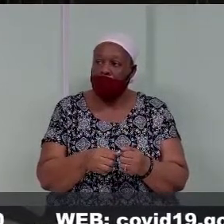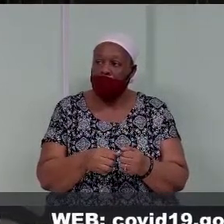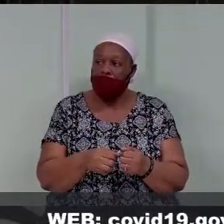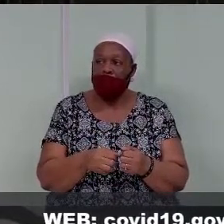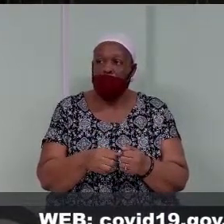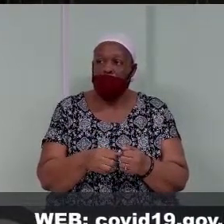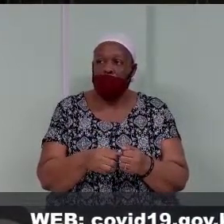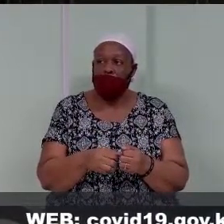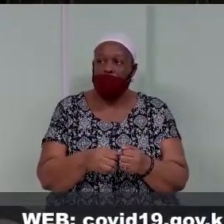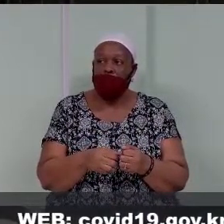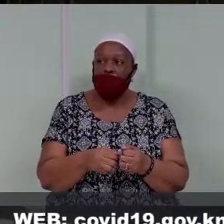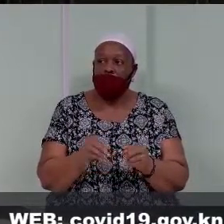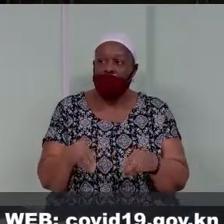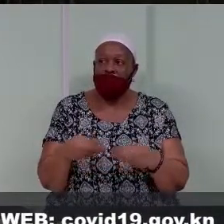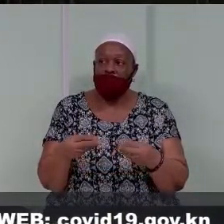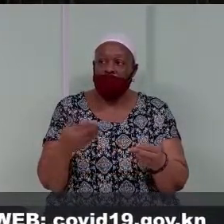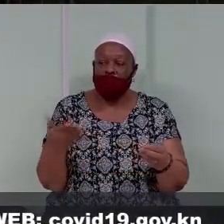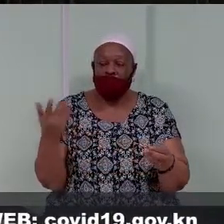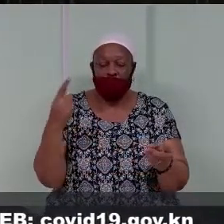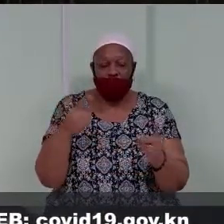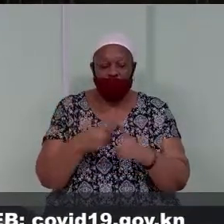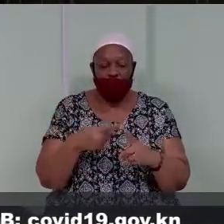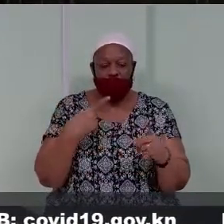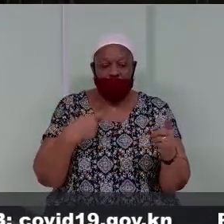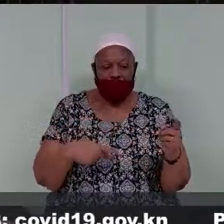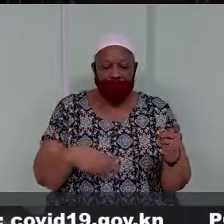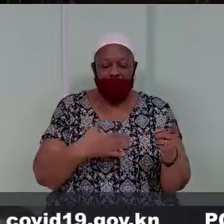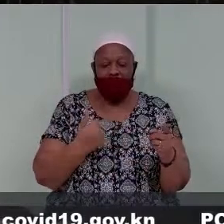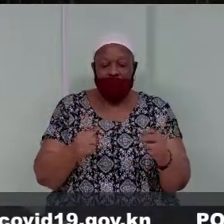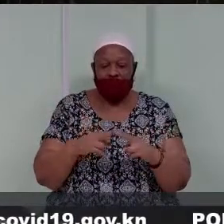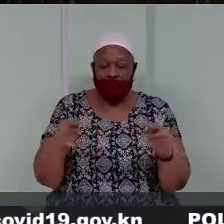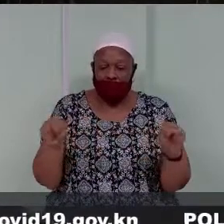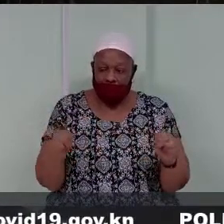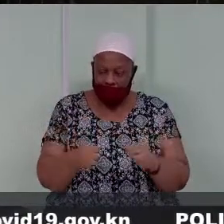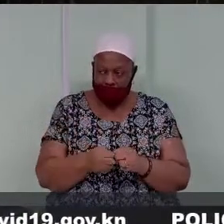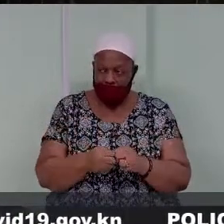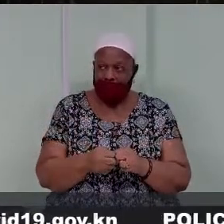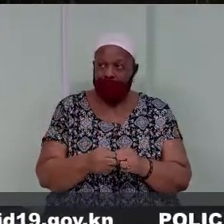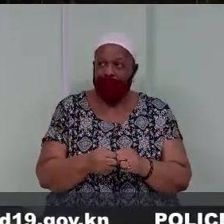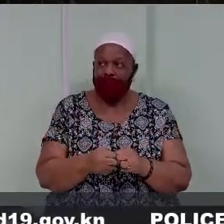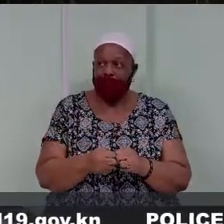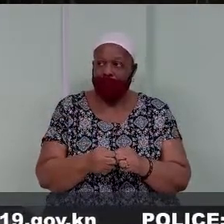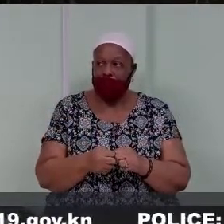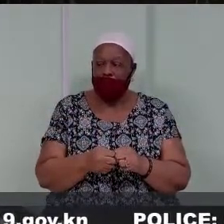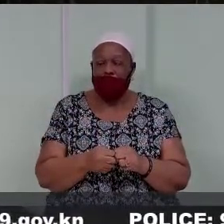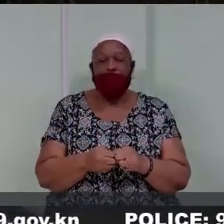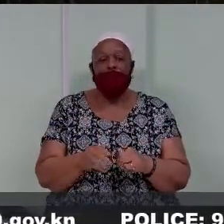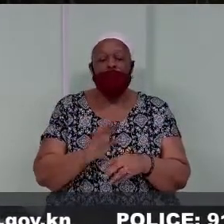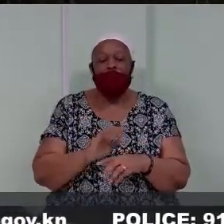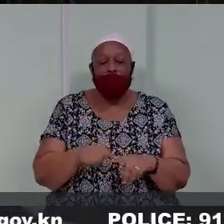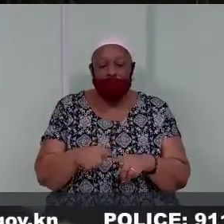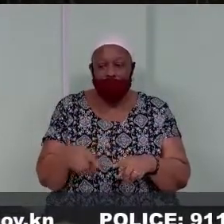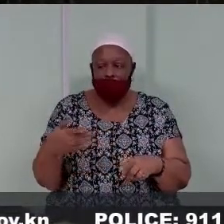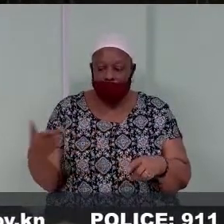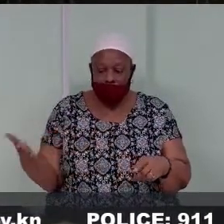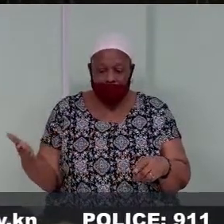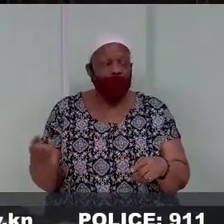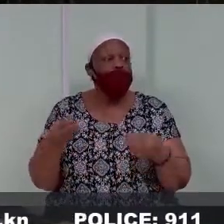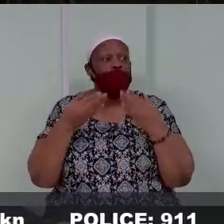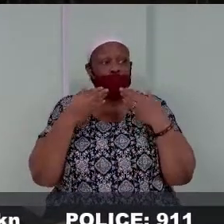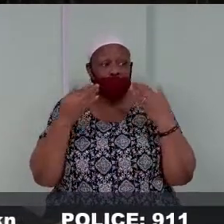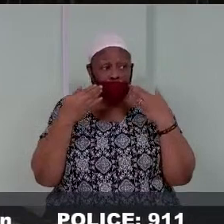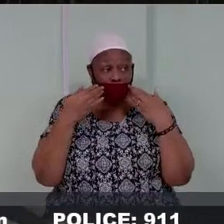and Nevis as it regards to non-pharmaceutical measures that we need in the wearing of